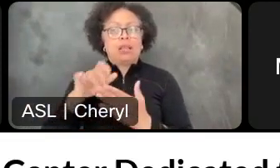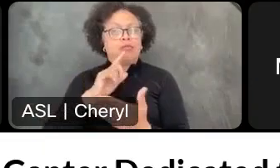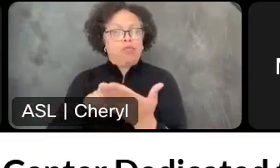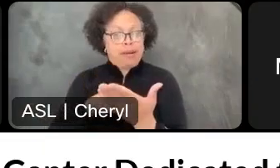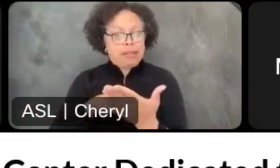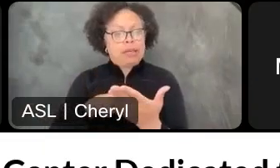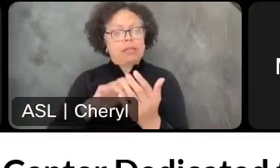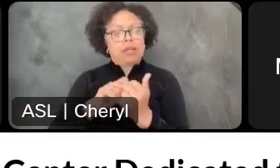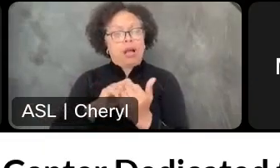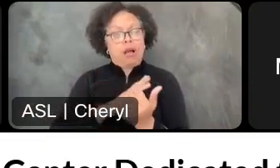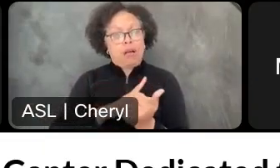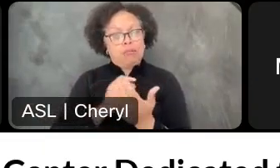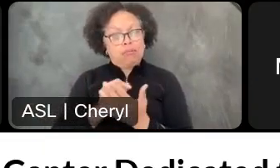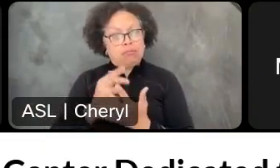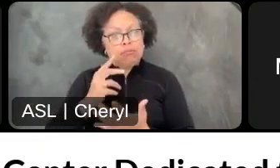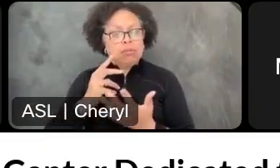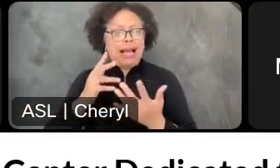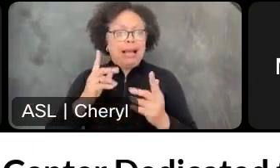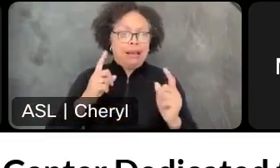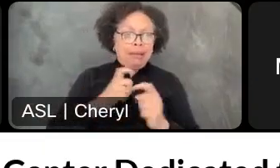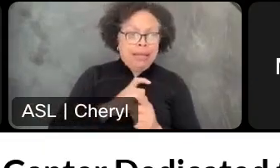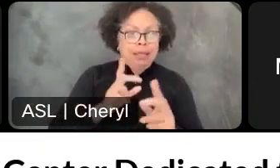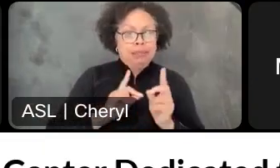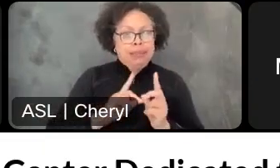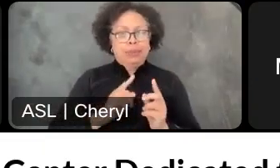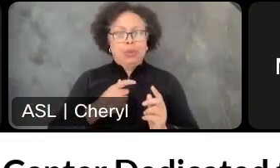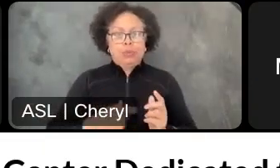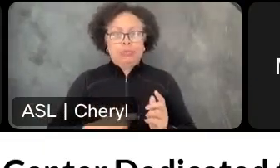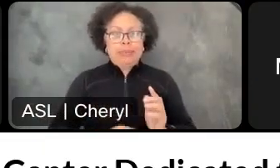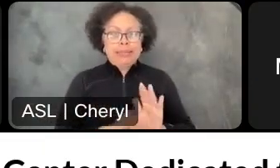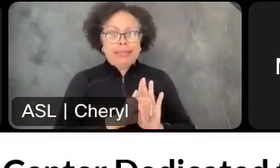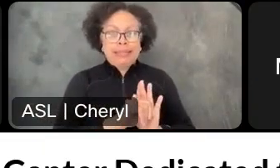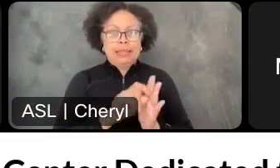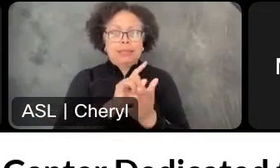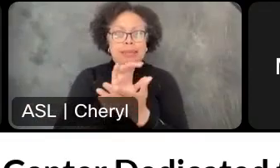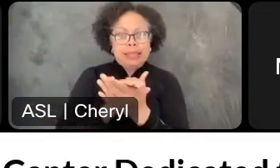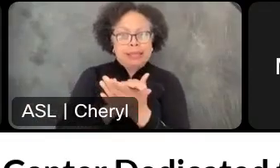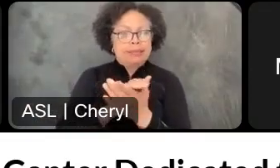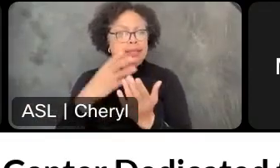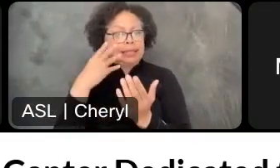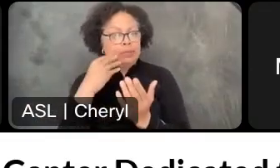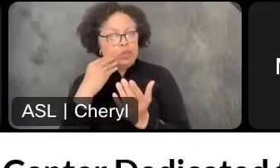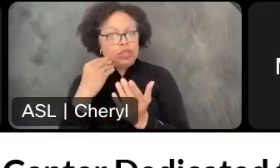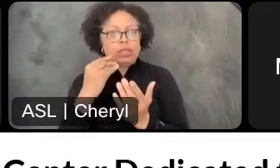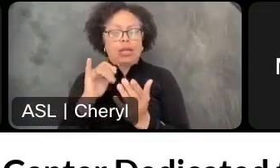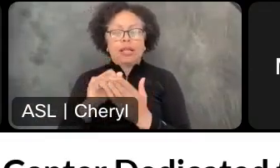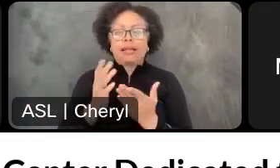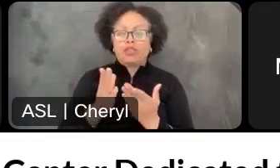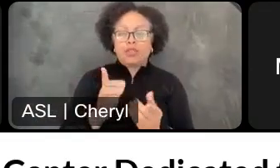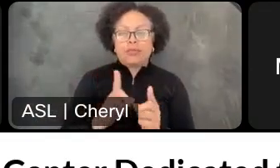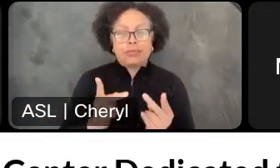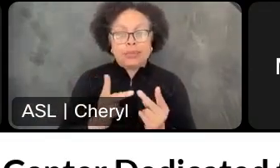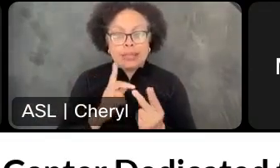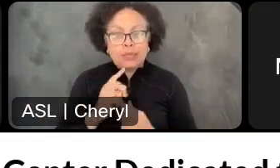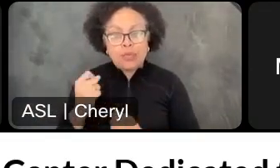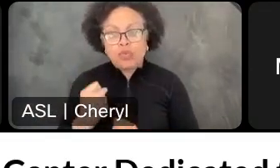the richness and complexity of people's identities, beliefs, and experiences that serve as sources of